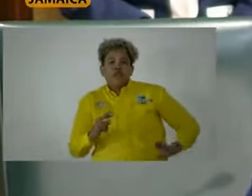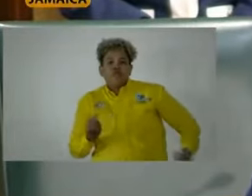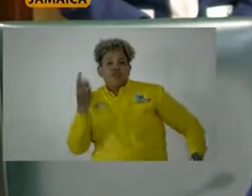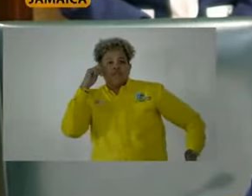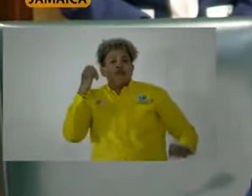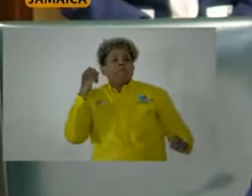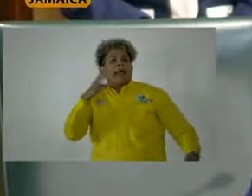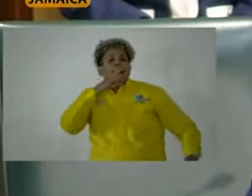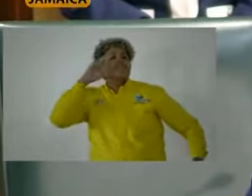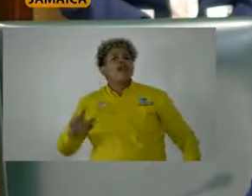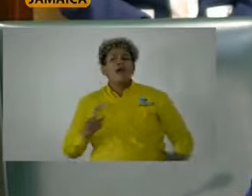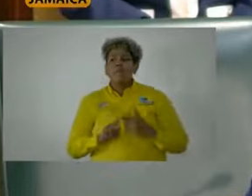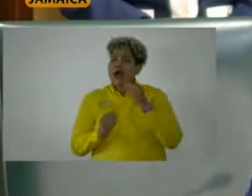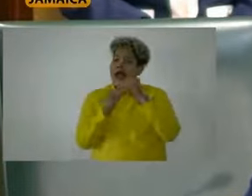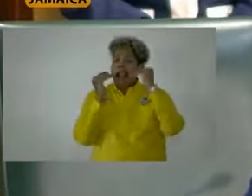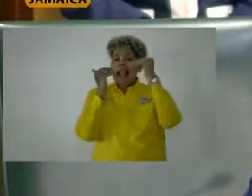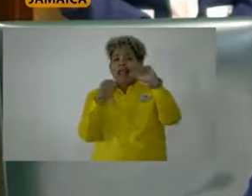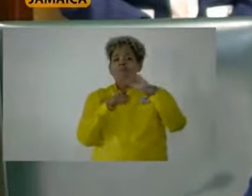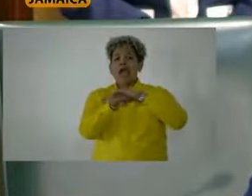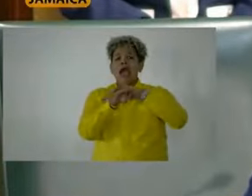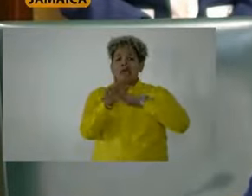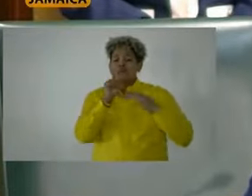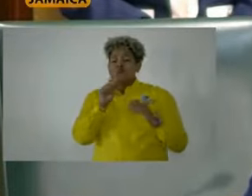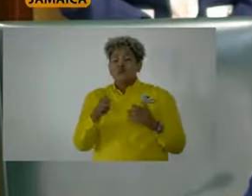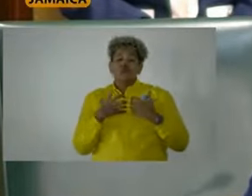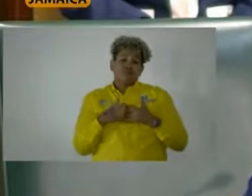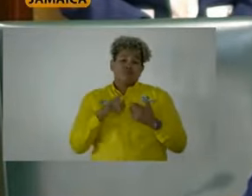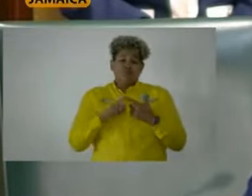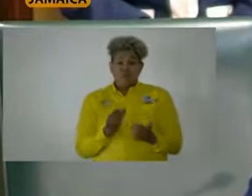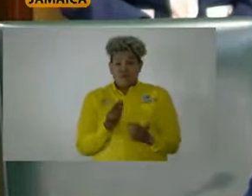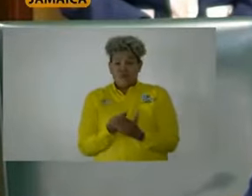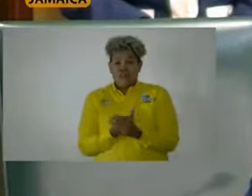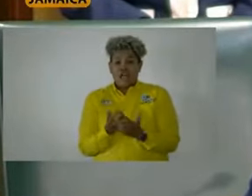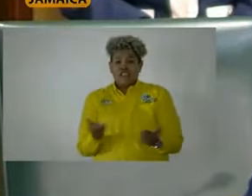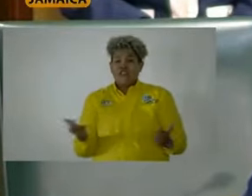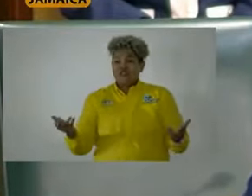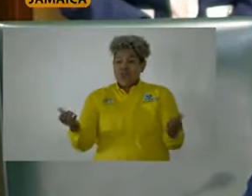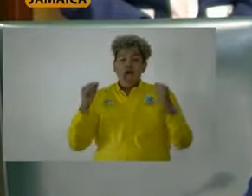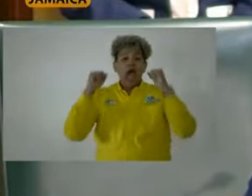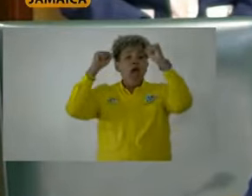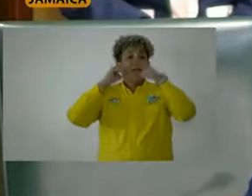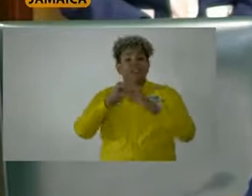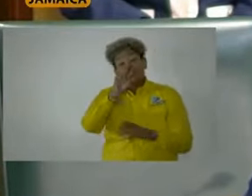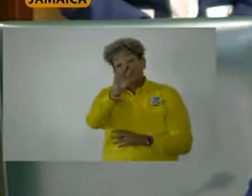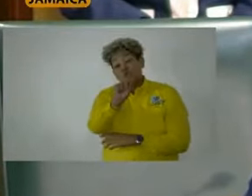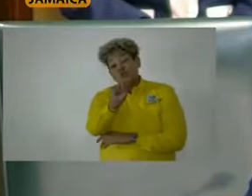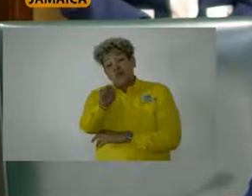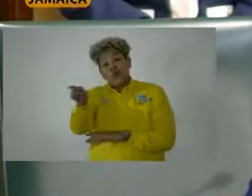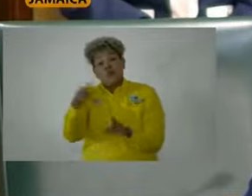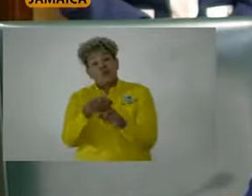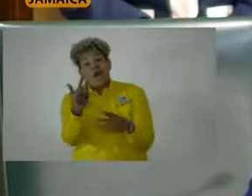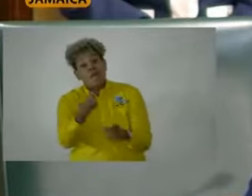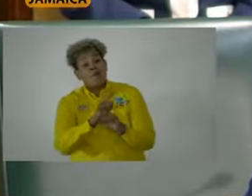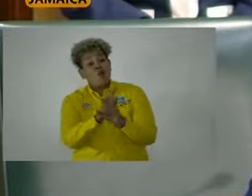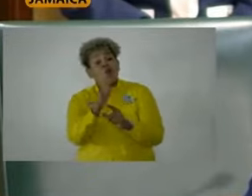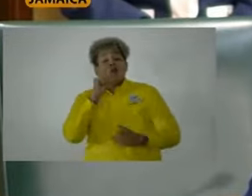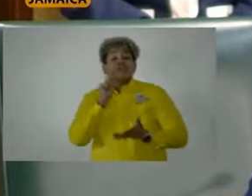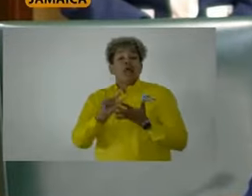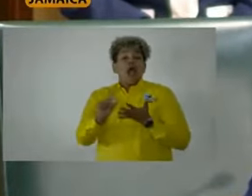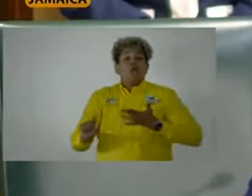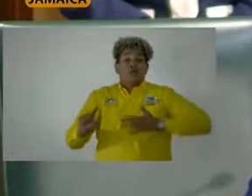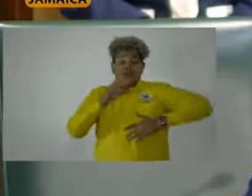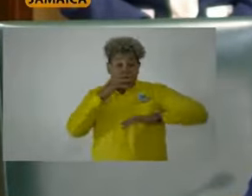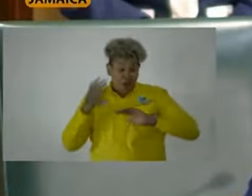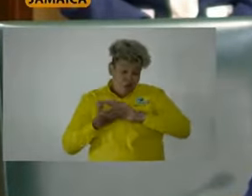farmers, and limited access to mechanization and financial resources. In 2022, loans allocated to